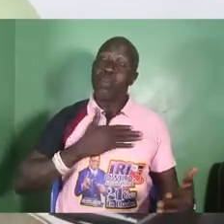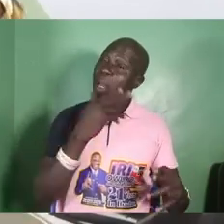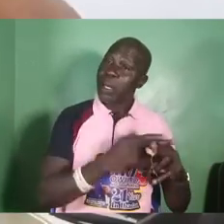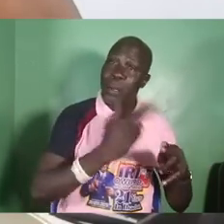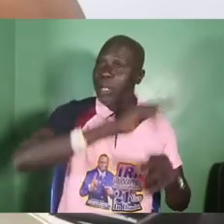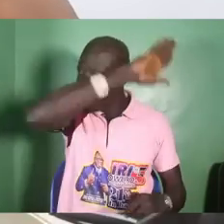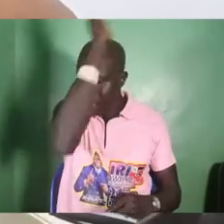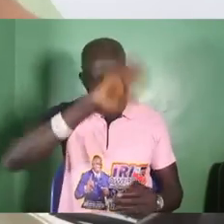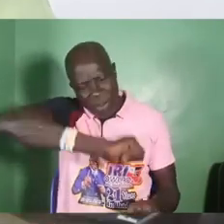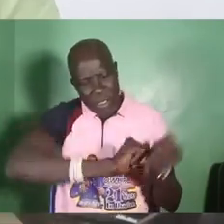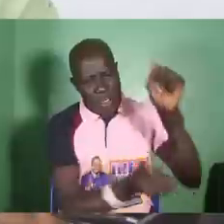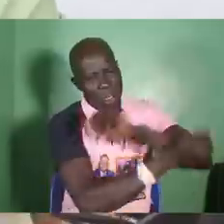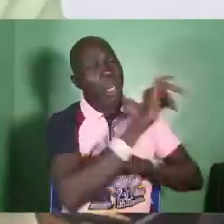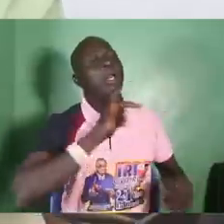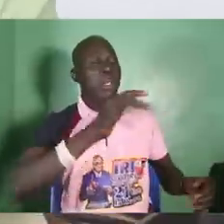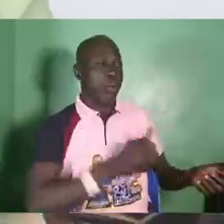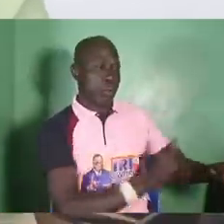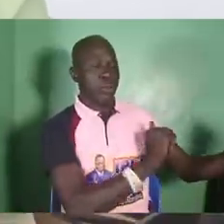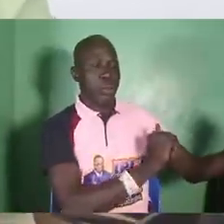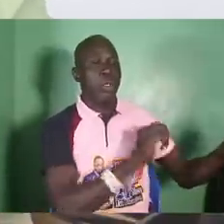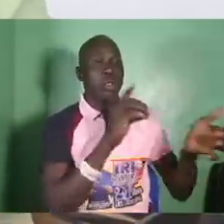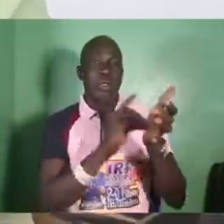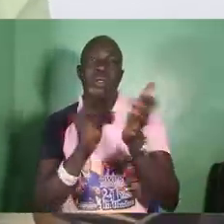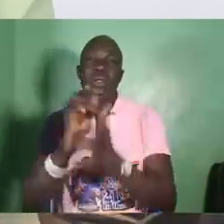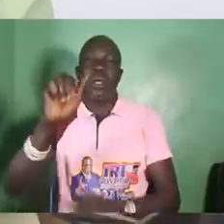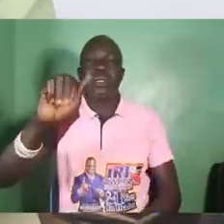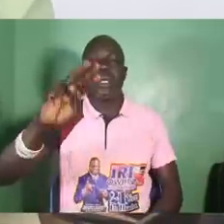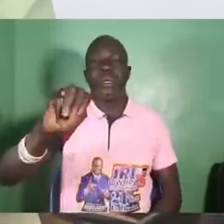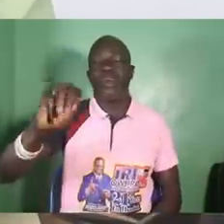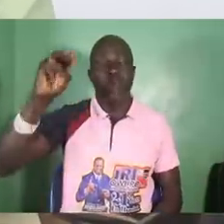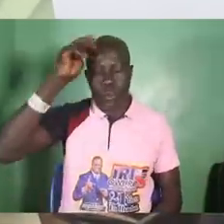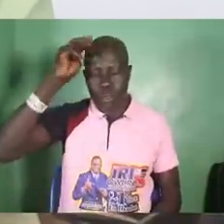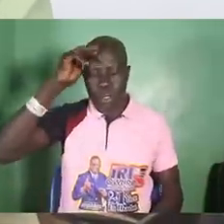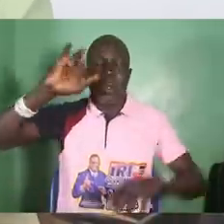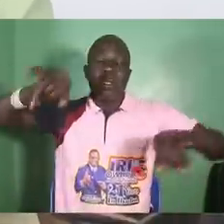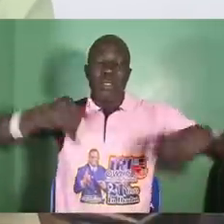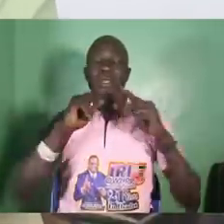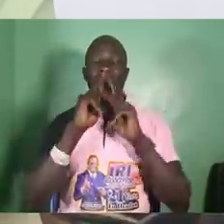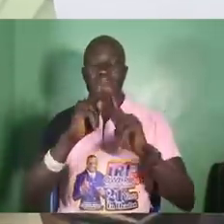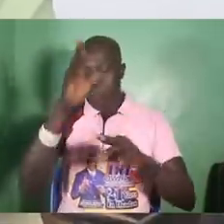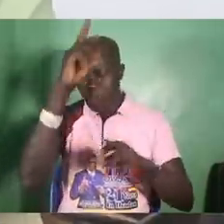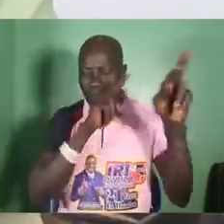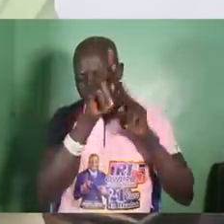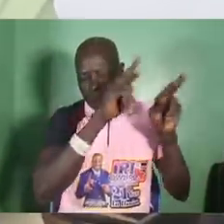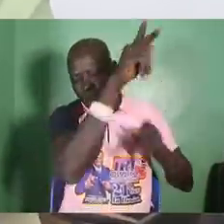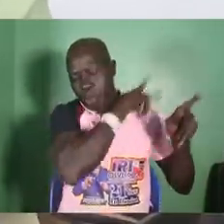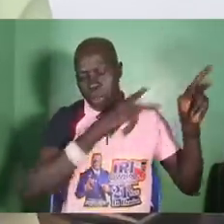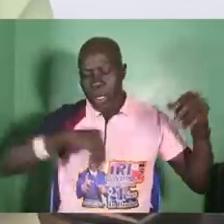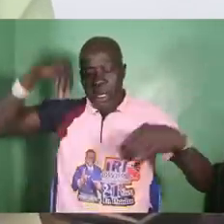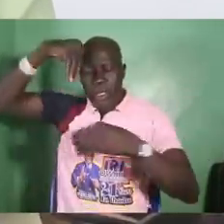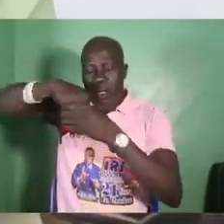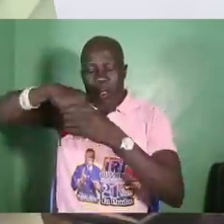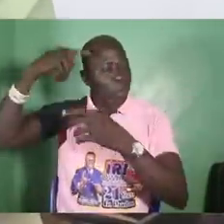Amen. In Jesus' name, my Lord. My name never changed. Apostle. It's Apostle. Dr. S.M.O. Mustafa J.P.